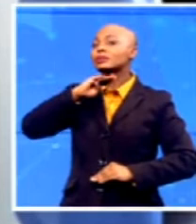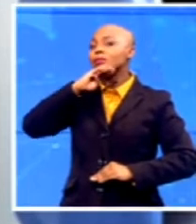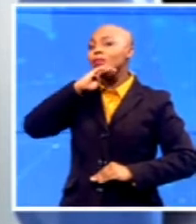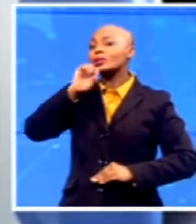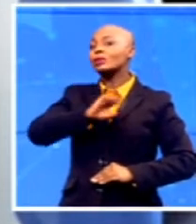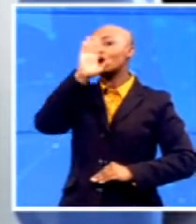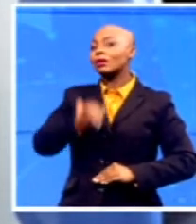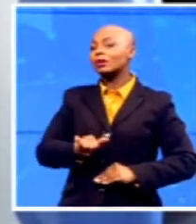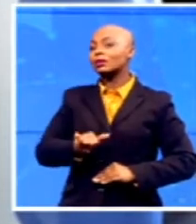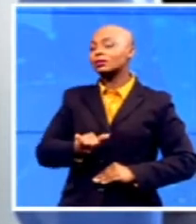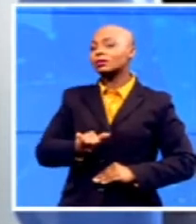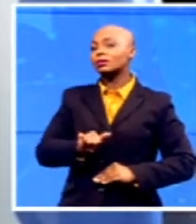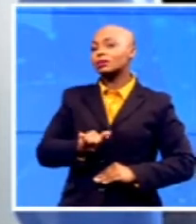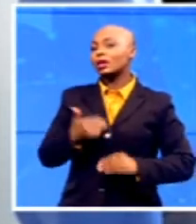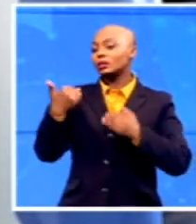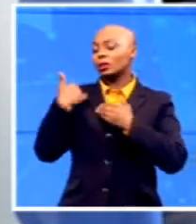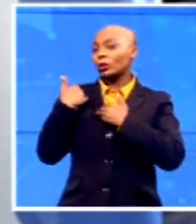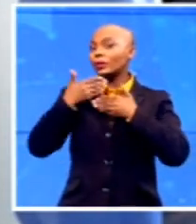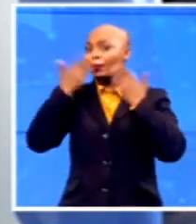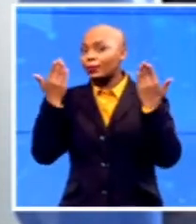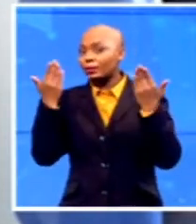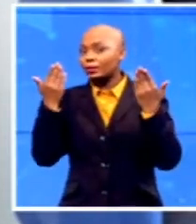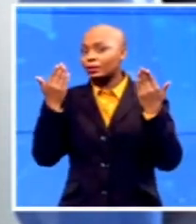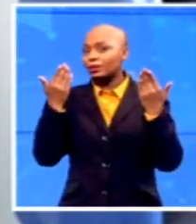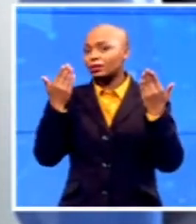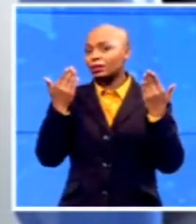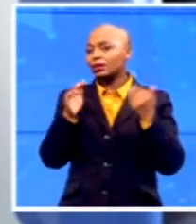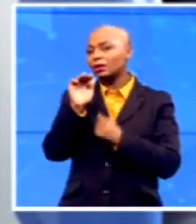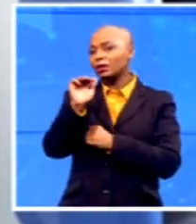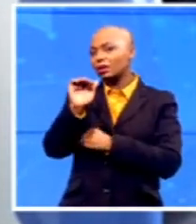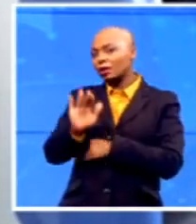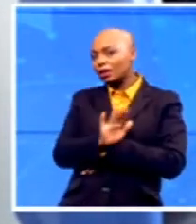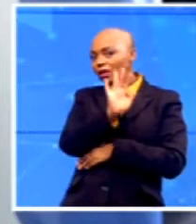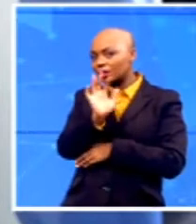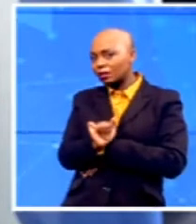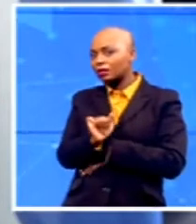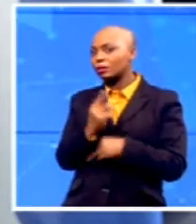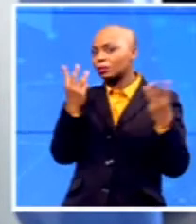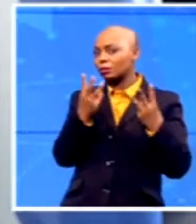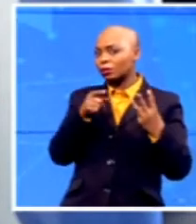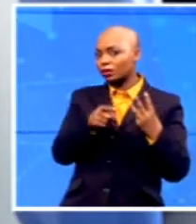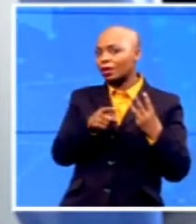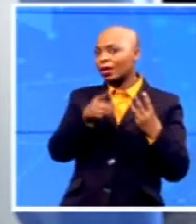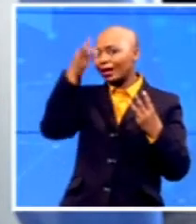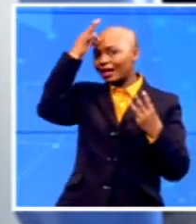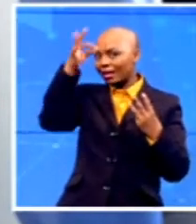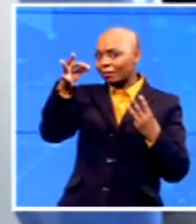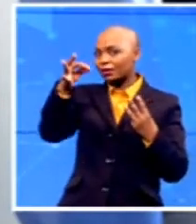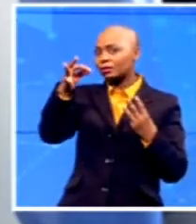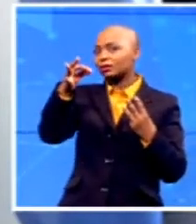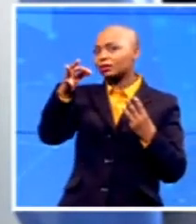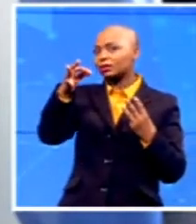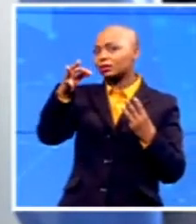provide the HNP with much-needed relief, the government, Haiti's international partners, and the